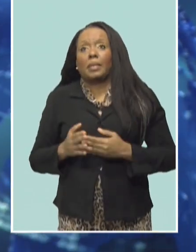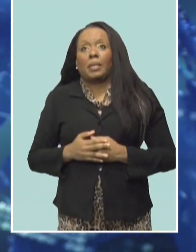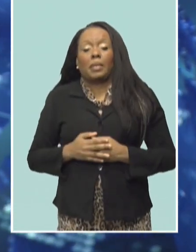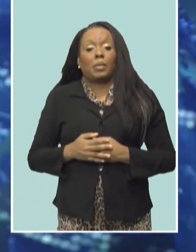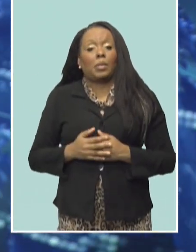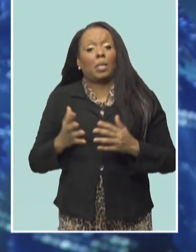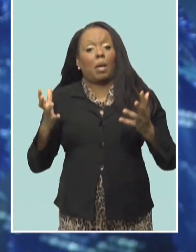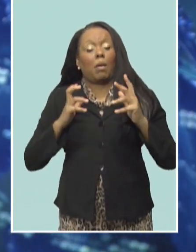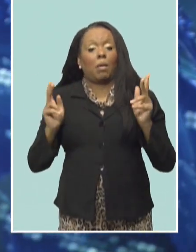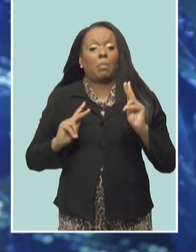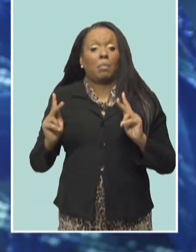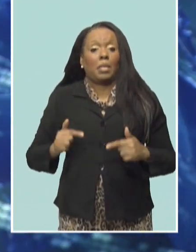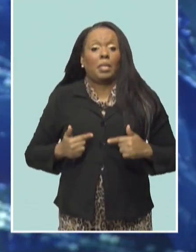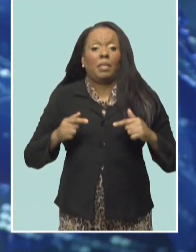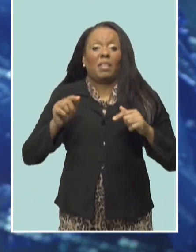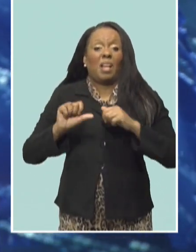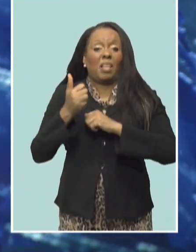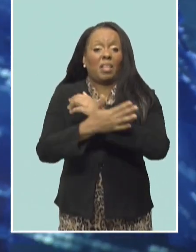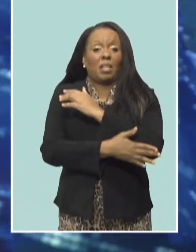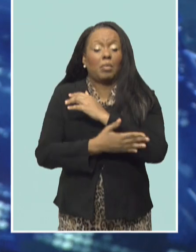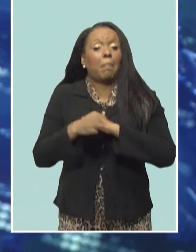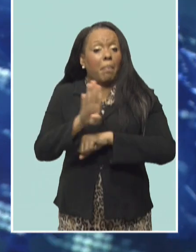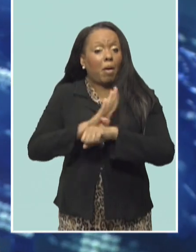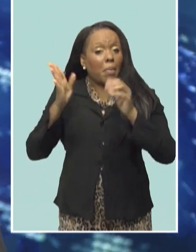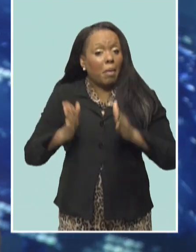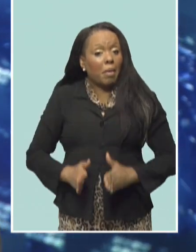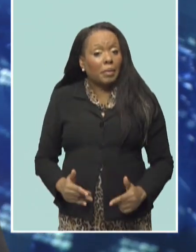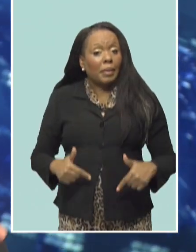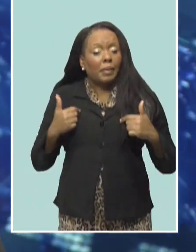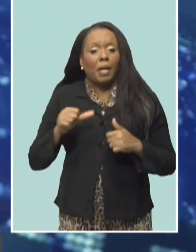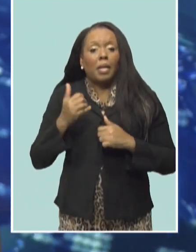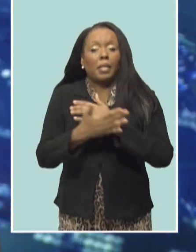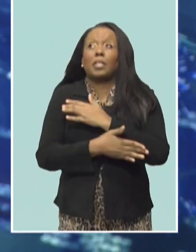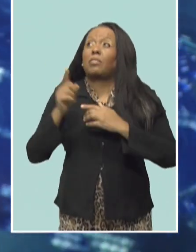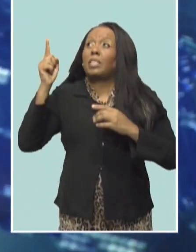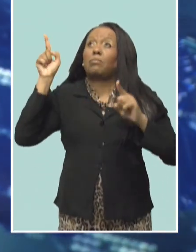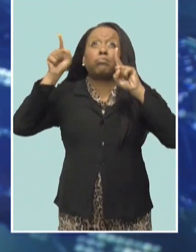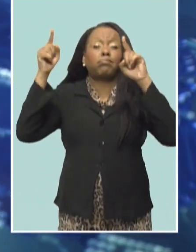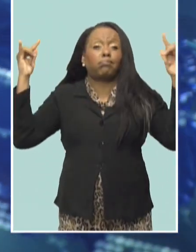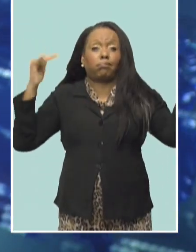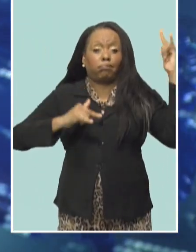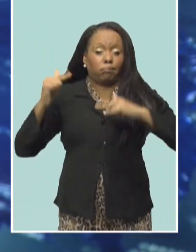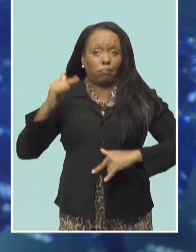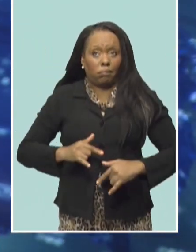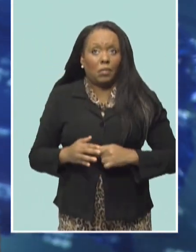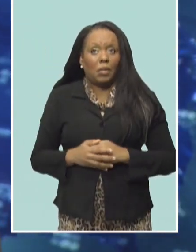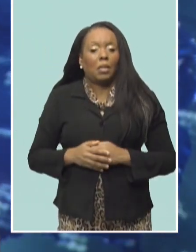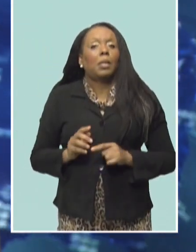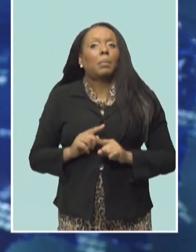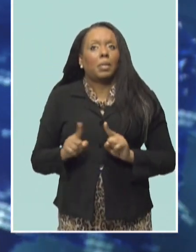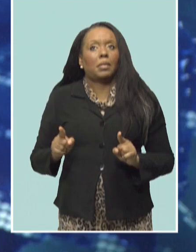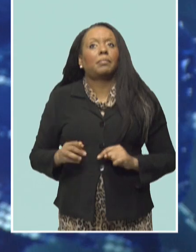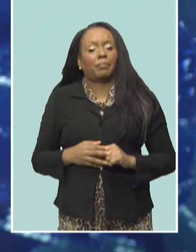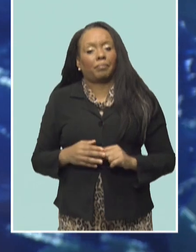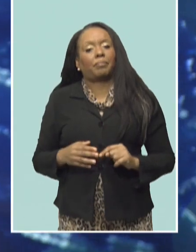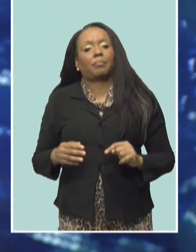diaspora home to reconnect with their roots. But really and truly, if I summed it up in one sentence, it would be bringing